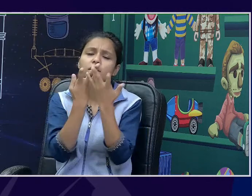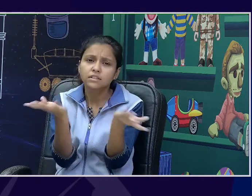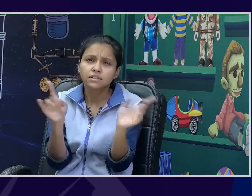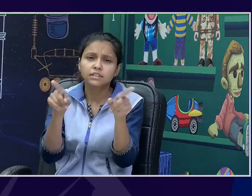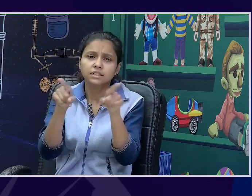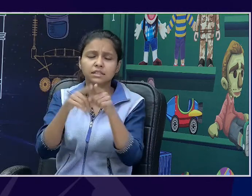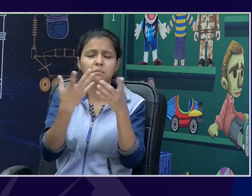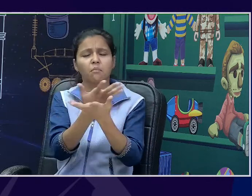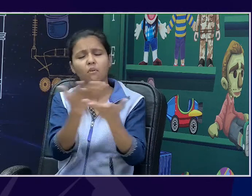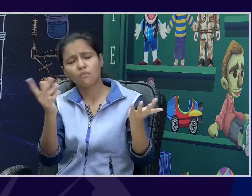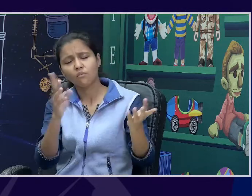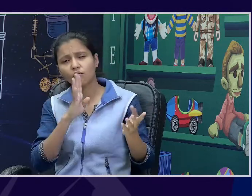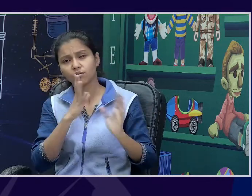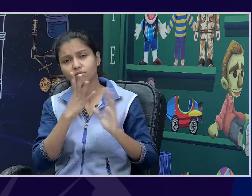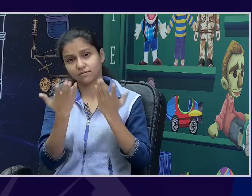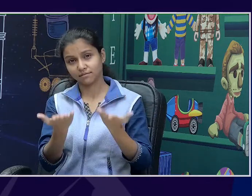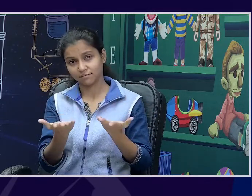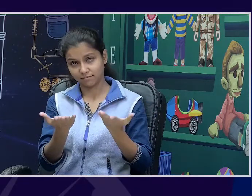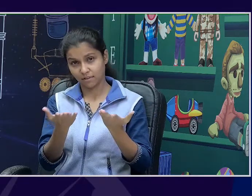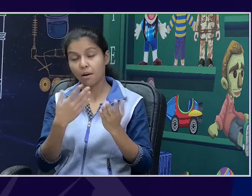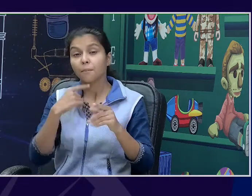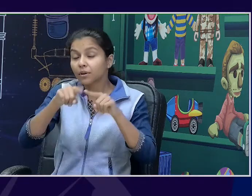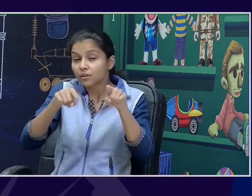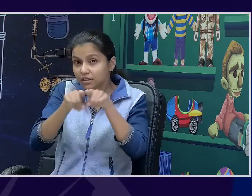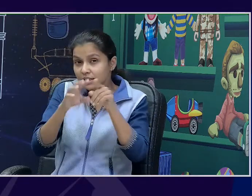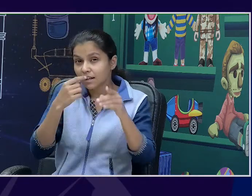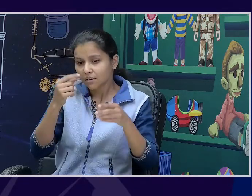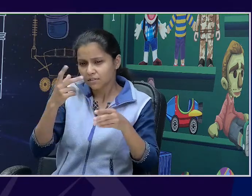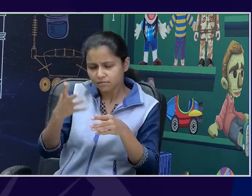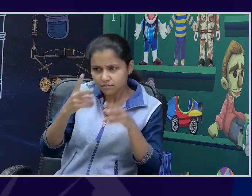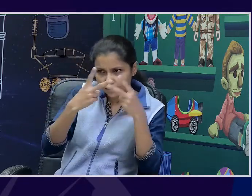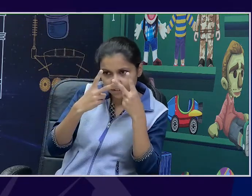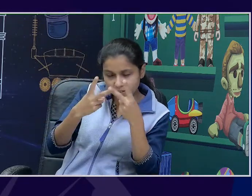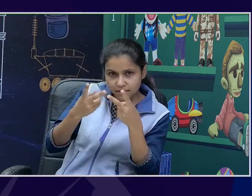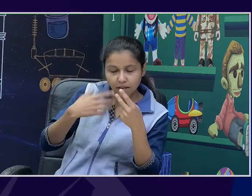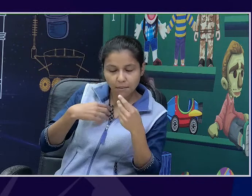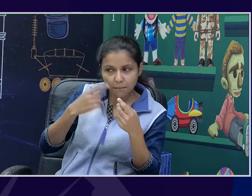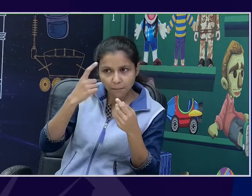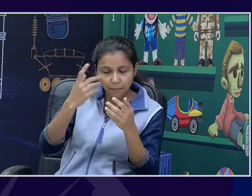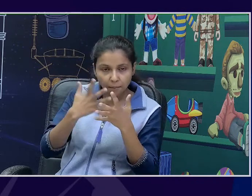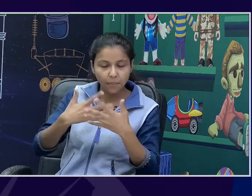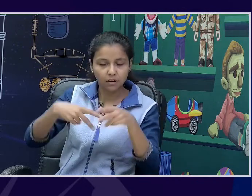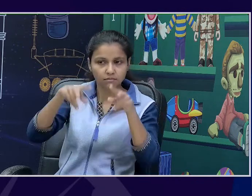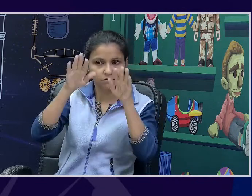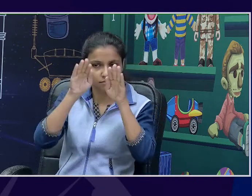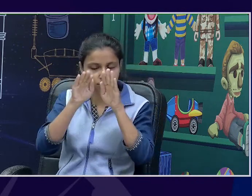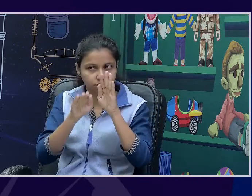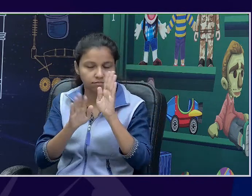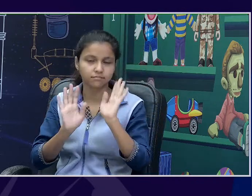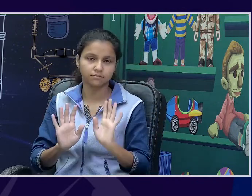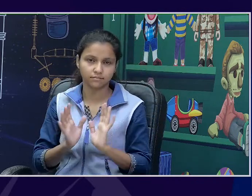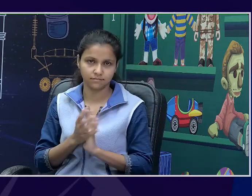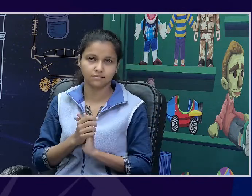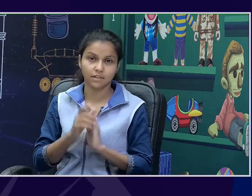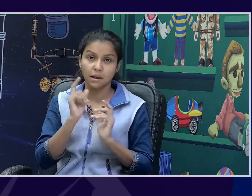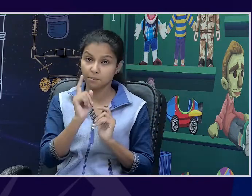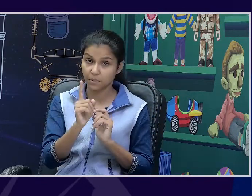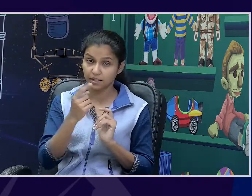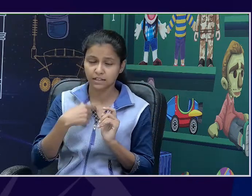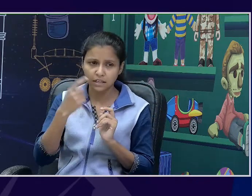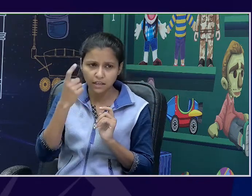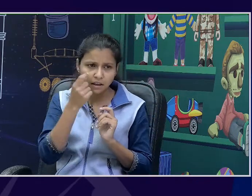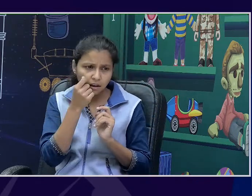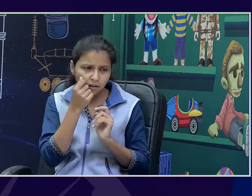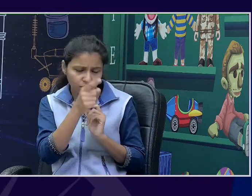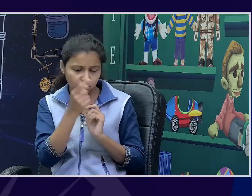he can see water, because he thought that if he sees water, the fear might come down. But he was not able